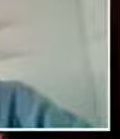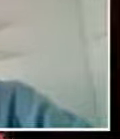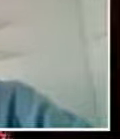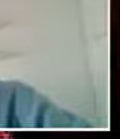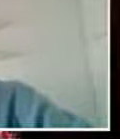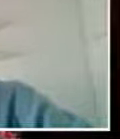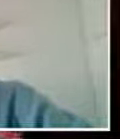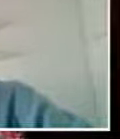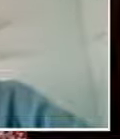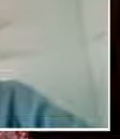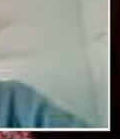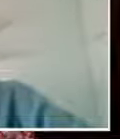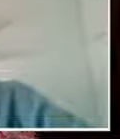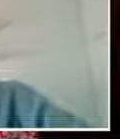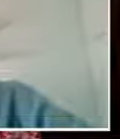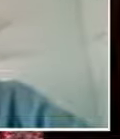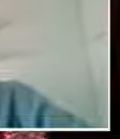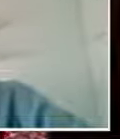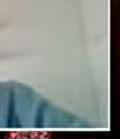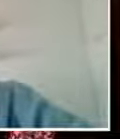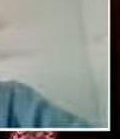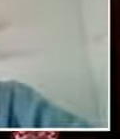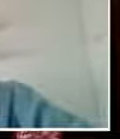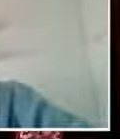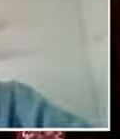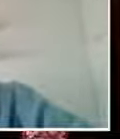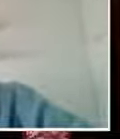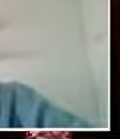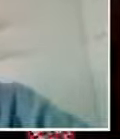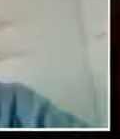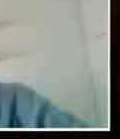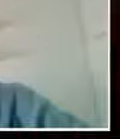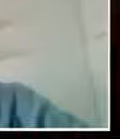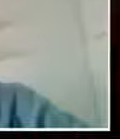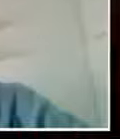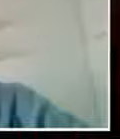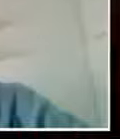outbreak and your usual run-of-the-mill municipal requirements?